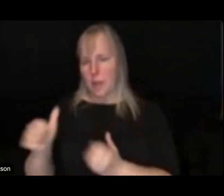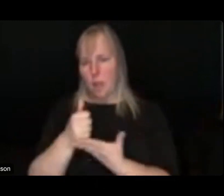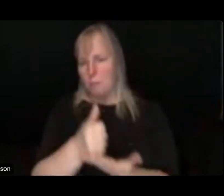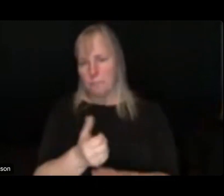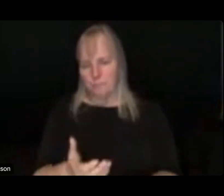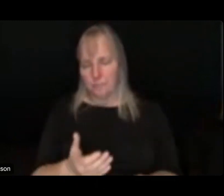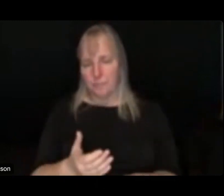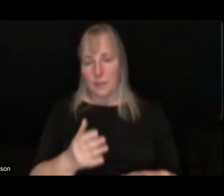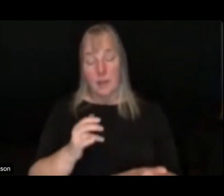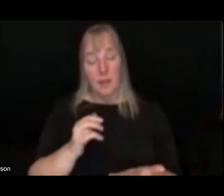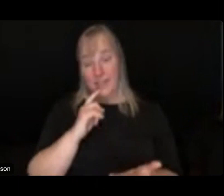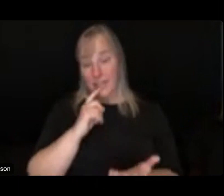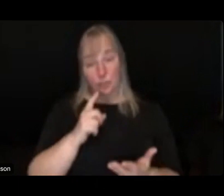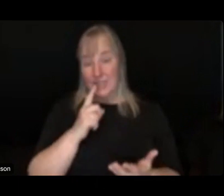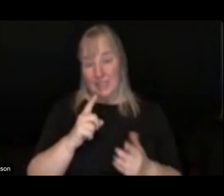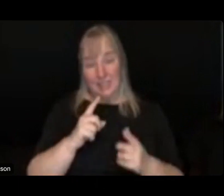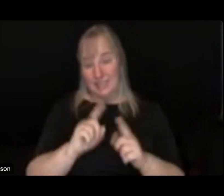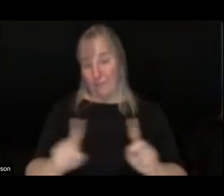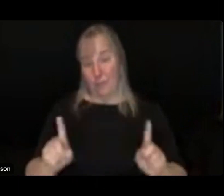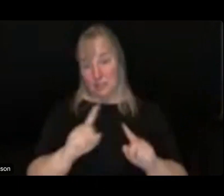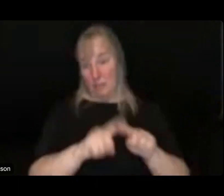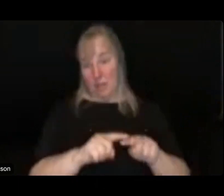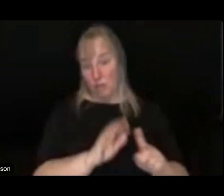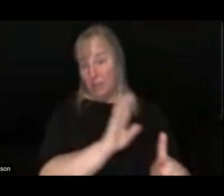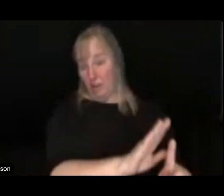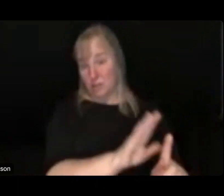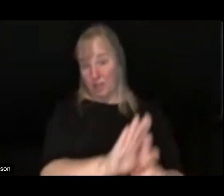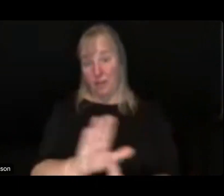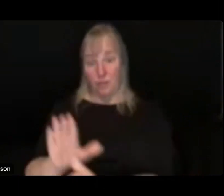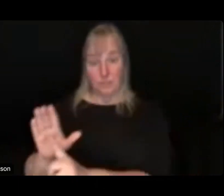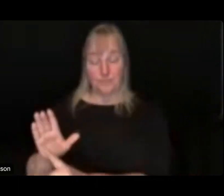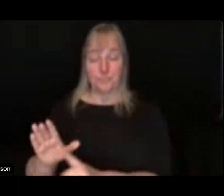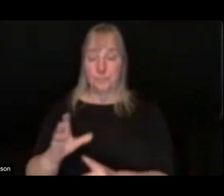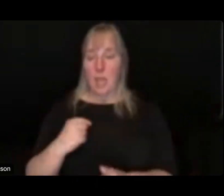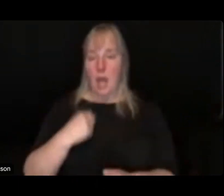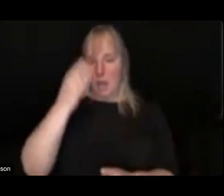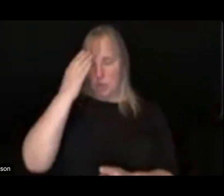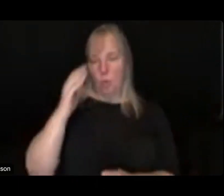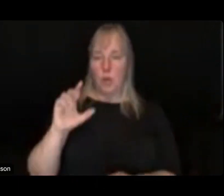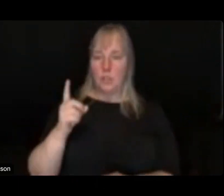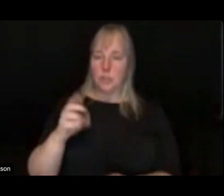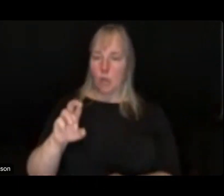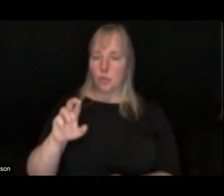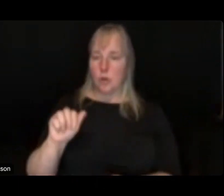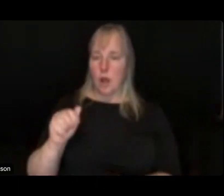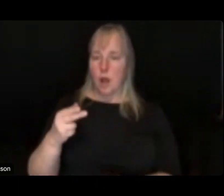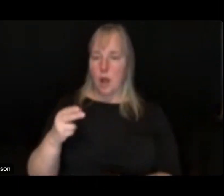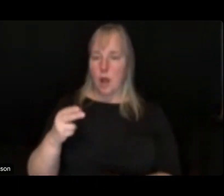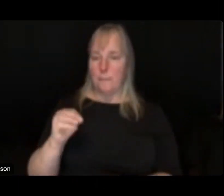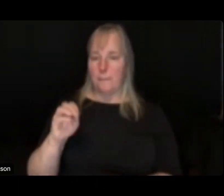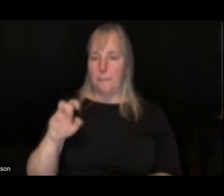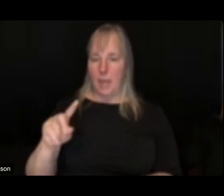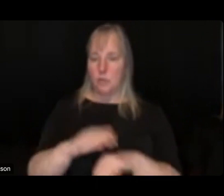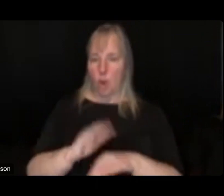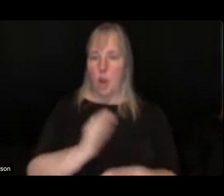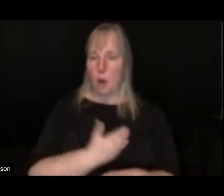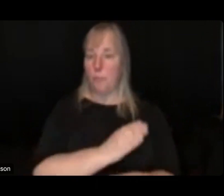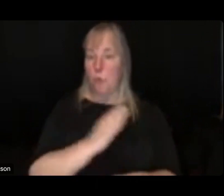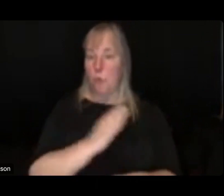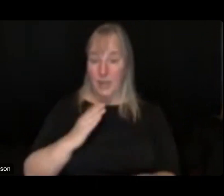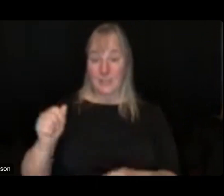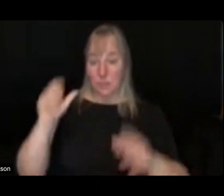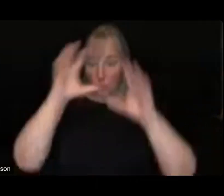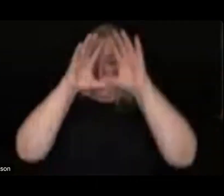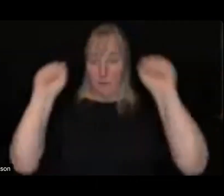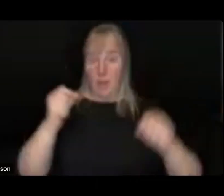is different. So for instance, I just, Dr. Ahmed is on our board. He's the president of Howard County General Hospital. I